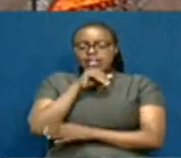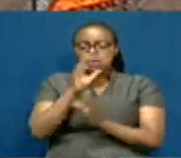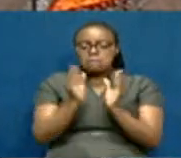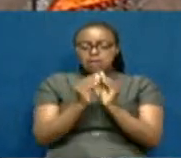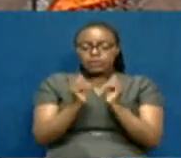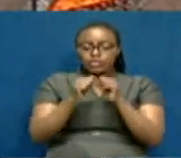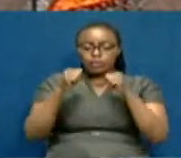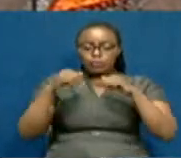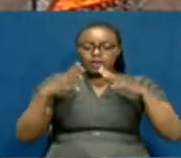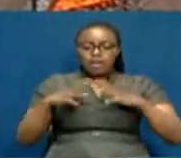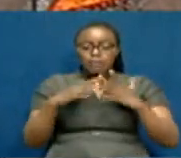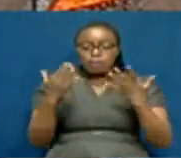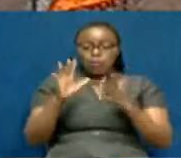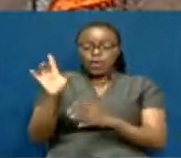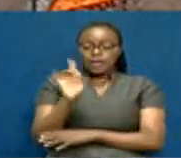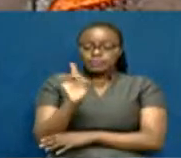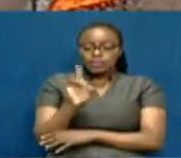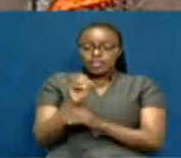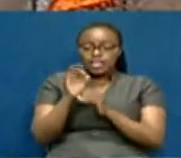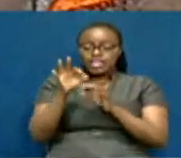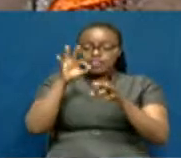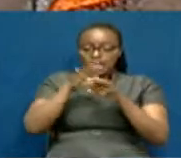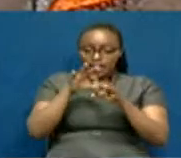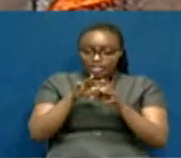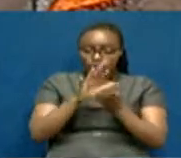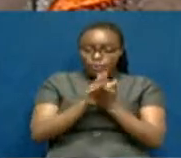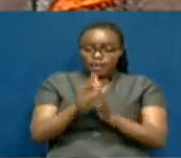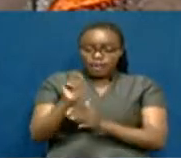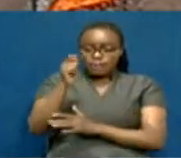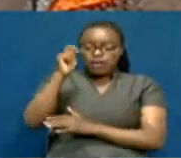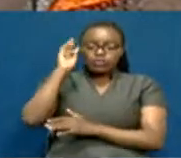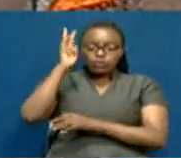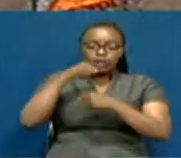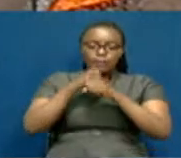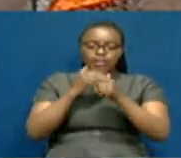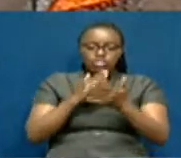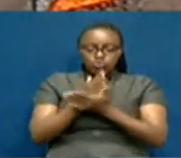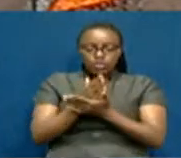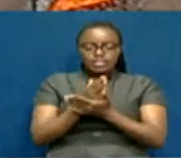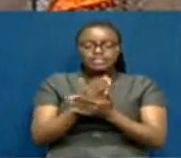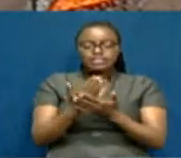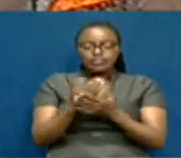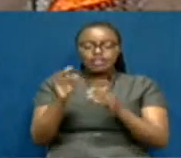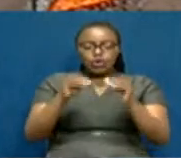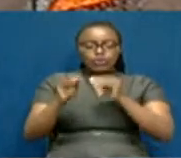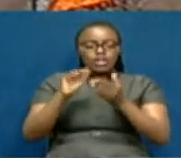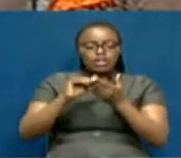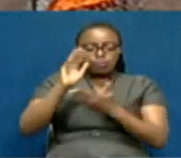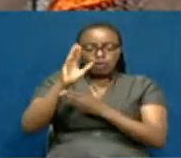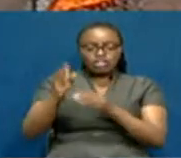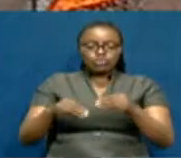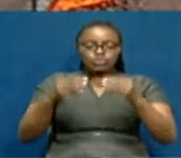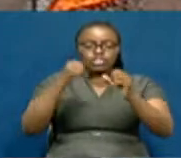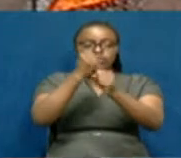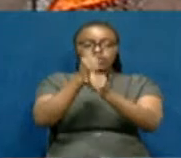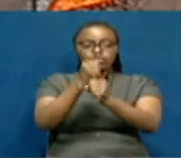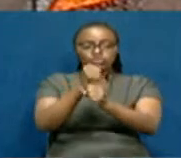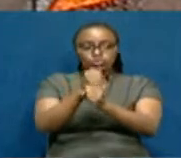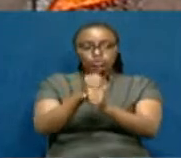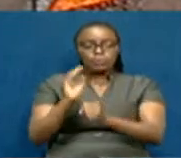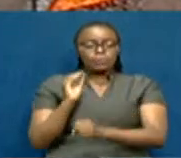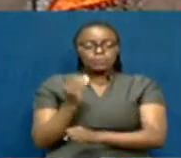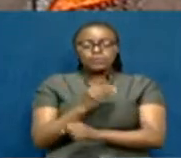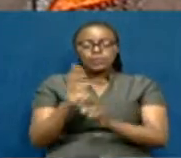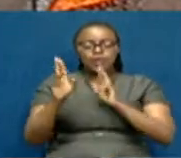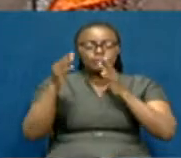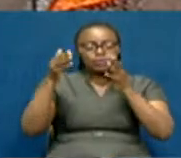Boda operators in Nairobi, said that if elected president, he will ensure the sector contributes heavily in providing jobs. Citizen TV's Stephen